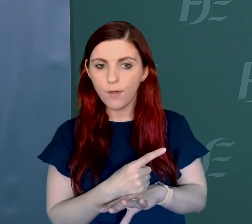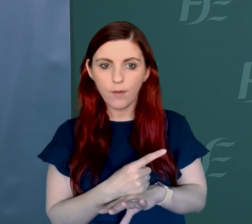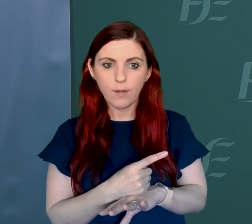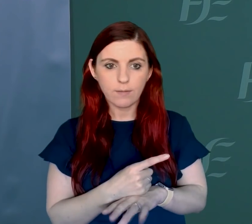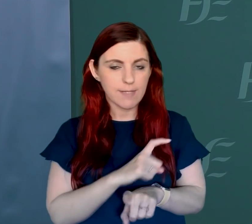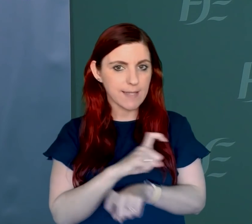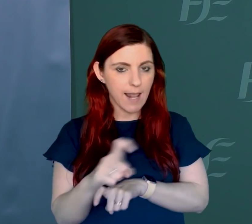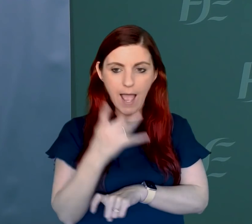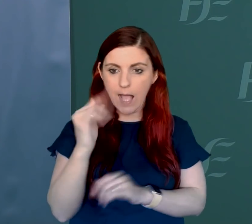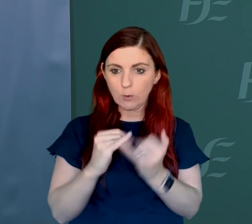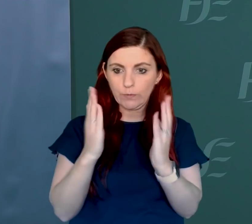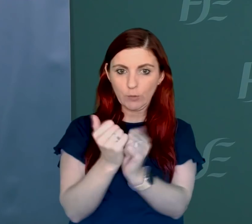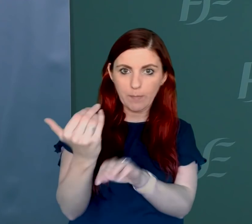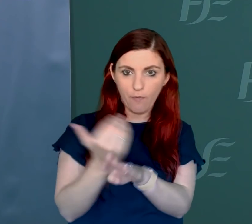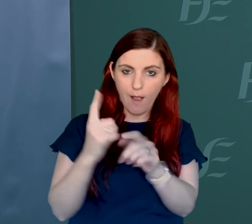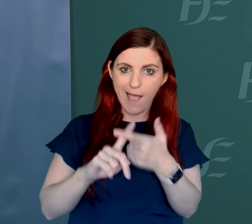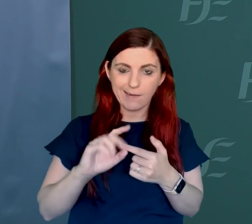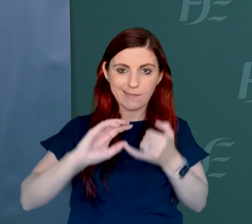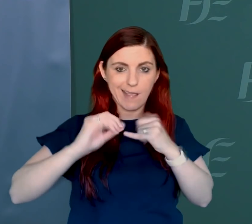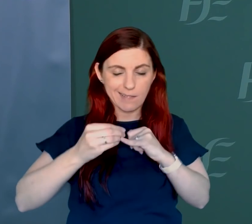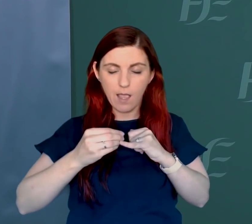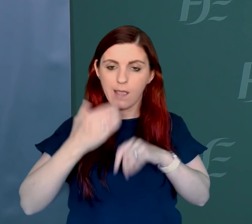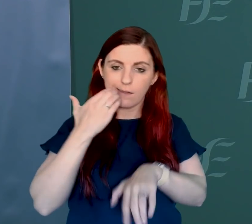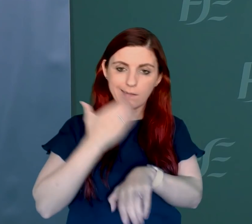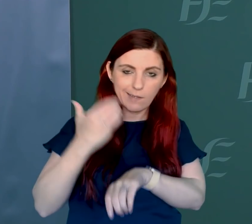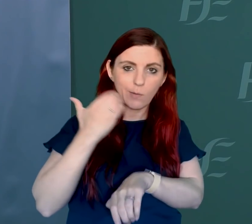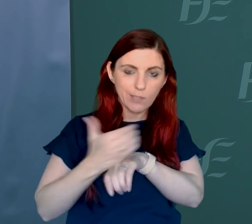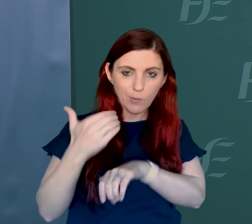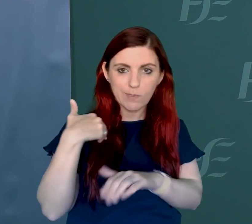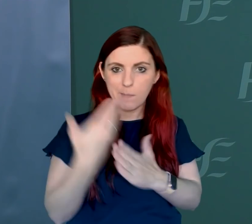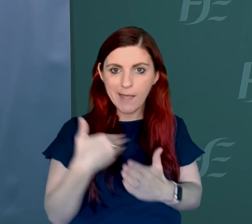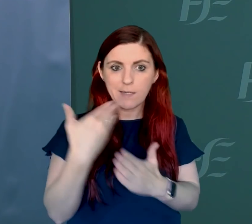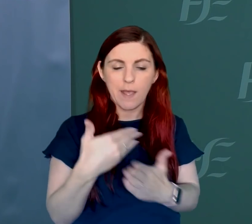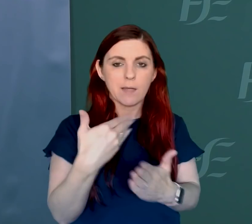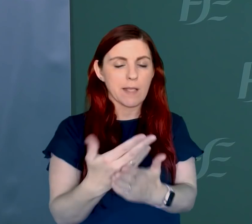testing and tracing is under continued strain, and people need to understand and